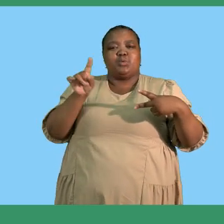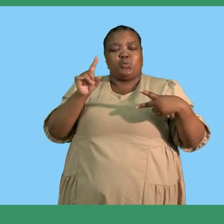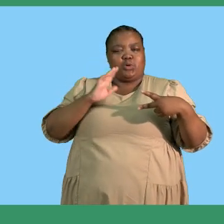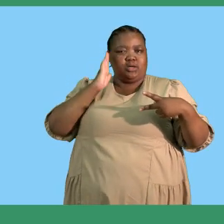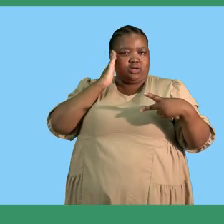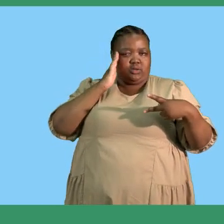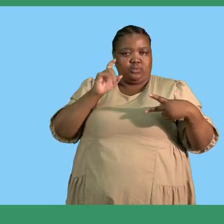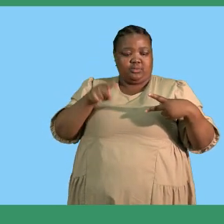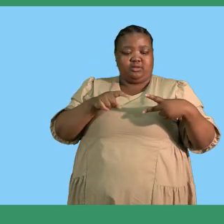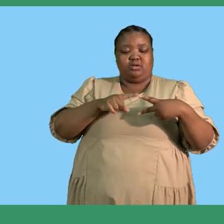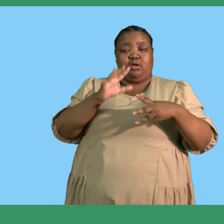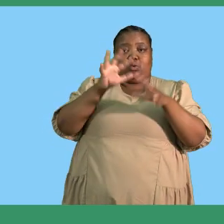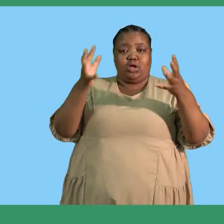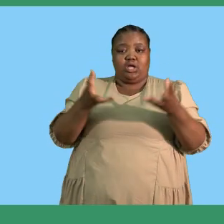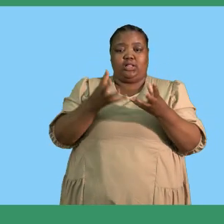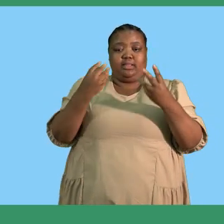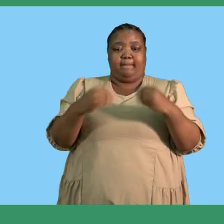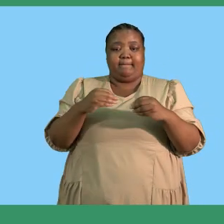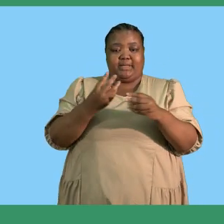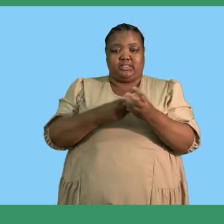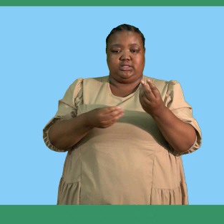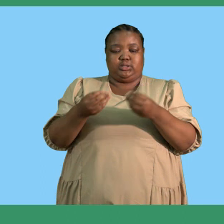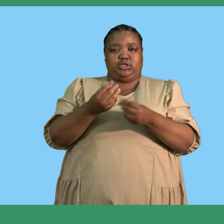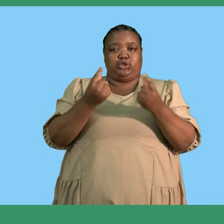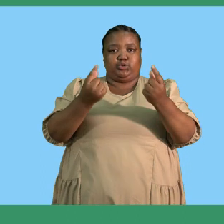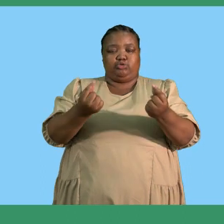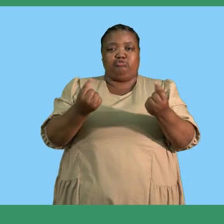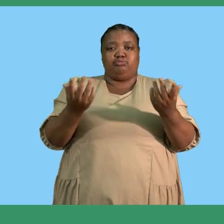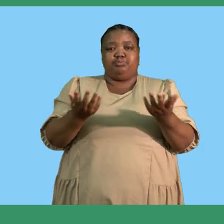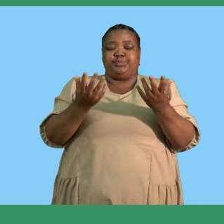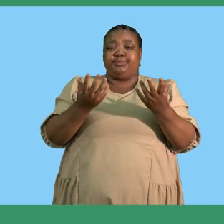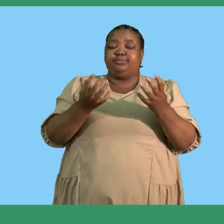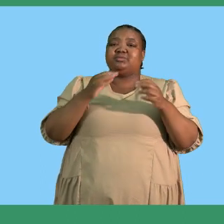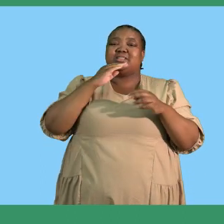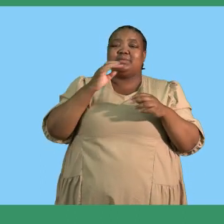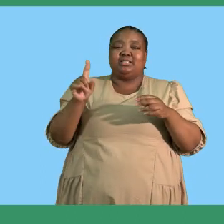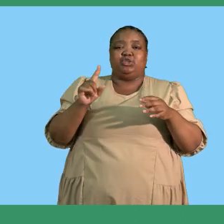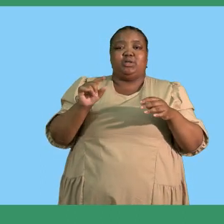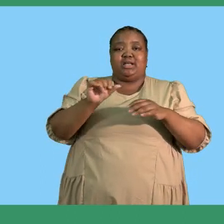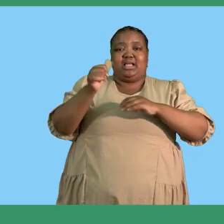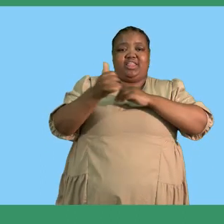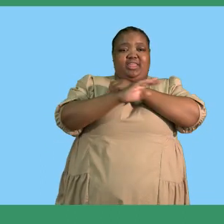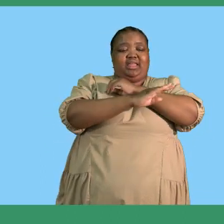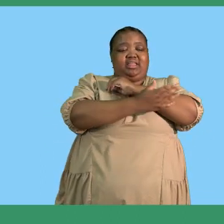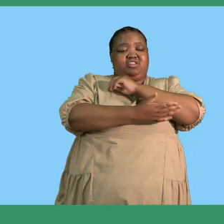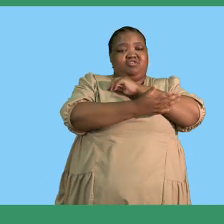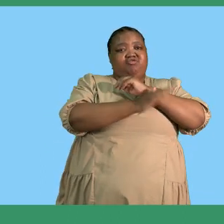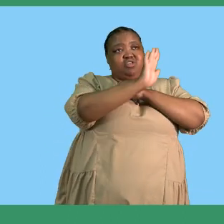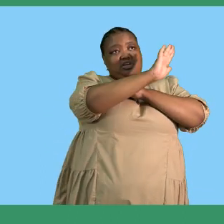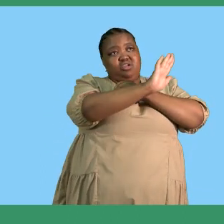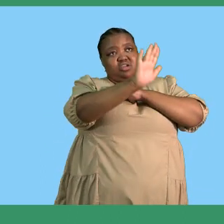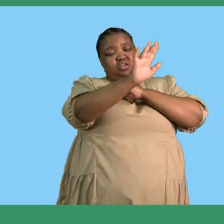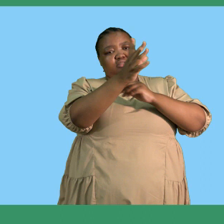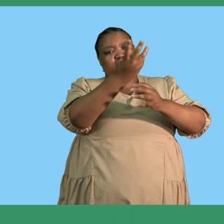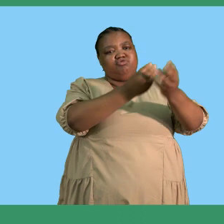you must know that with globalization, we are simply talking about trading with other countries. Now, that will